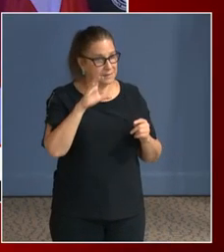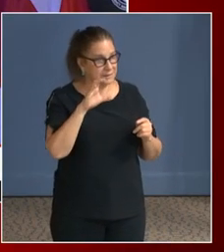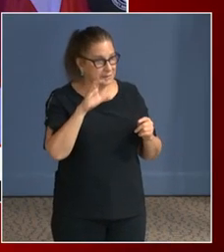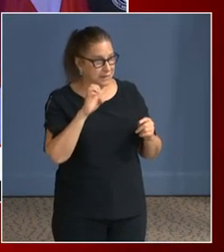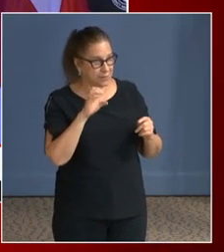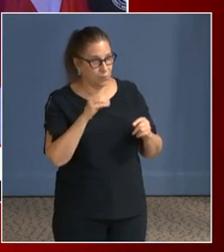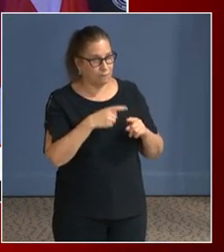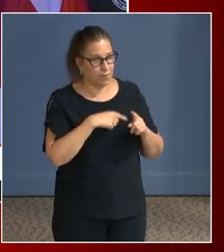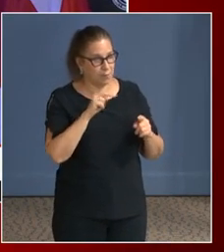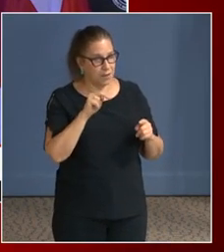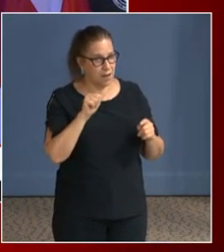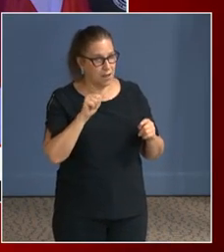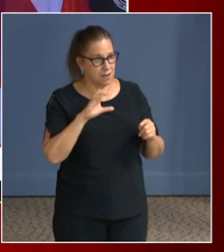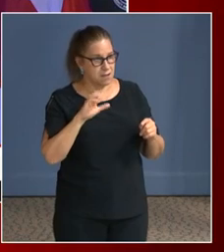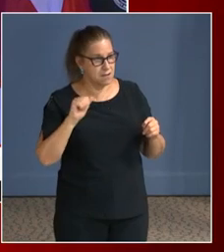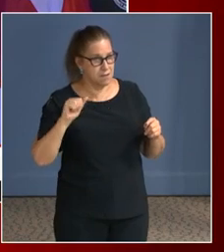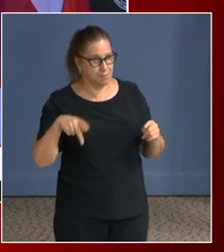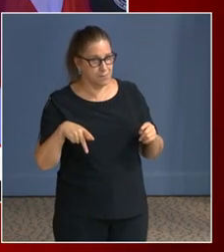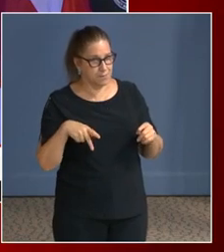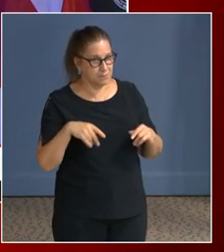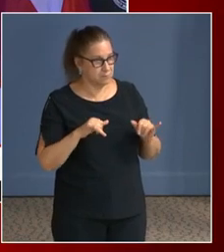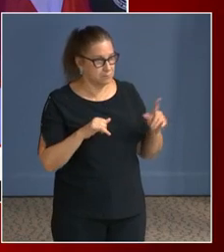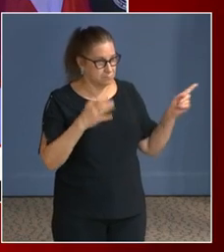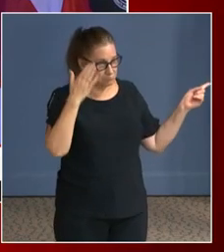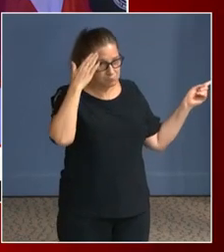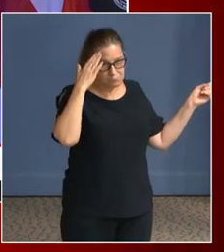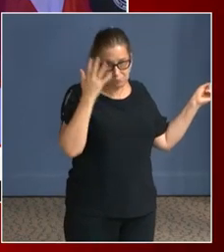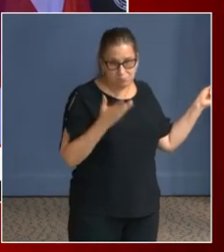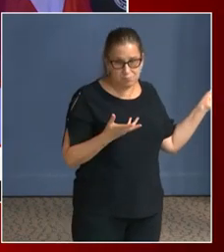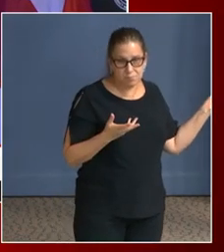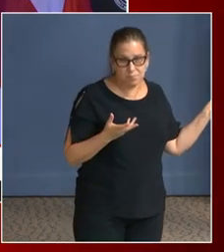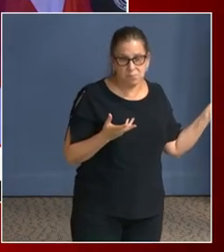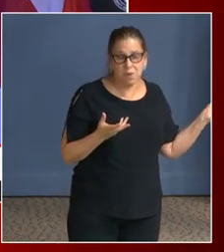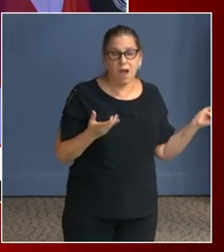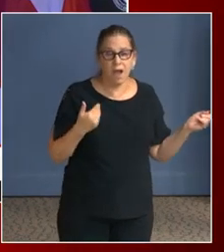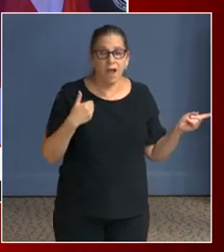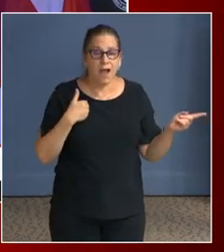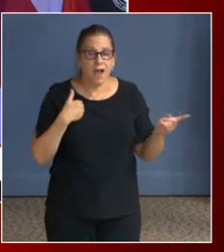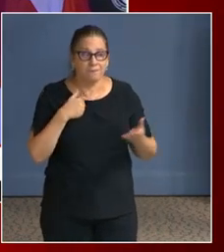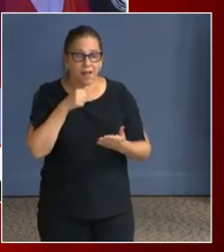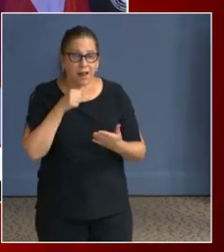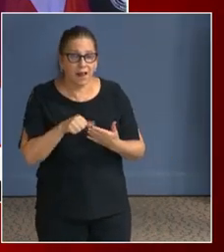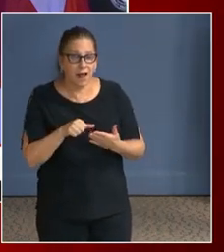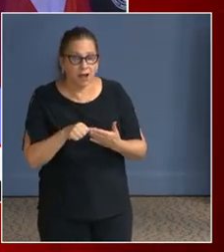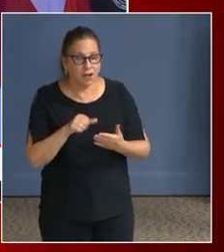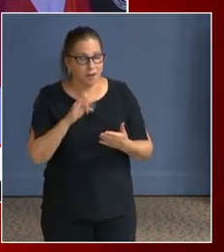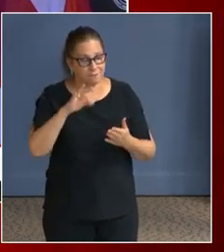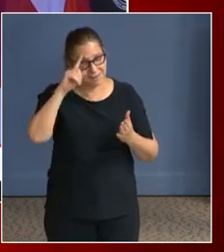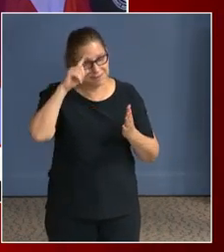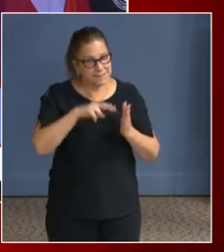about this, and do you consider it a done deal? Well, we have a letter of intent, and by definition, a letter of intent is not a done